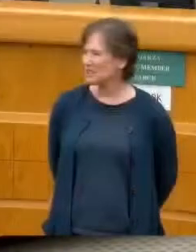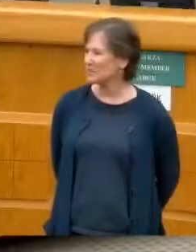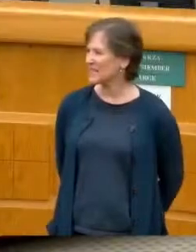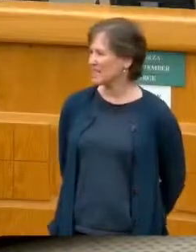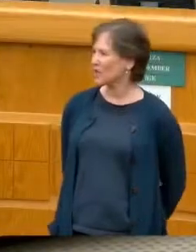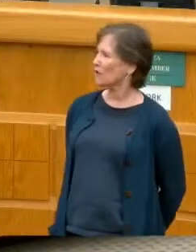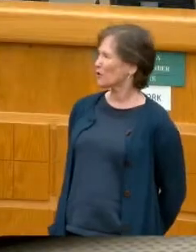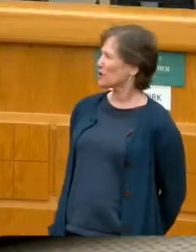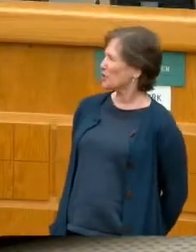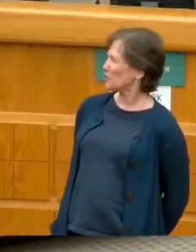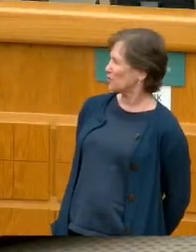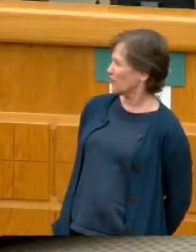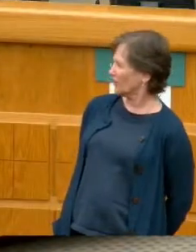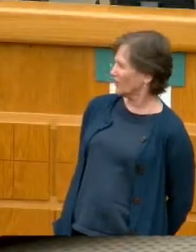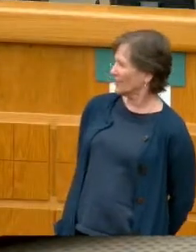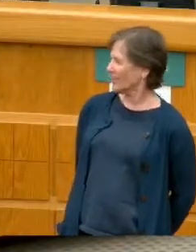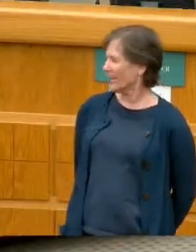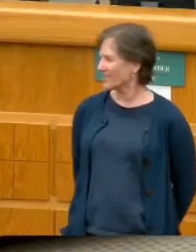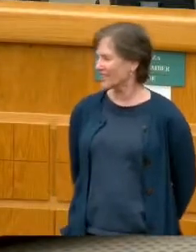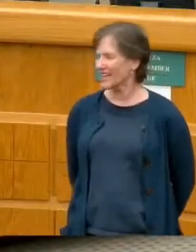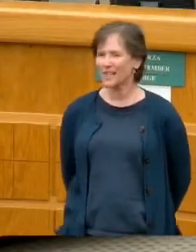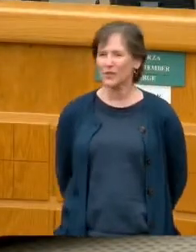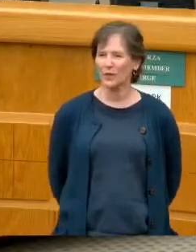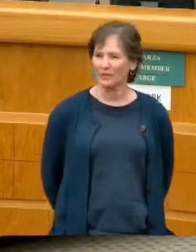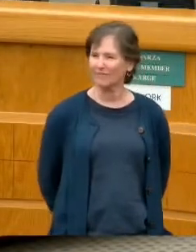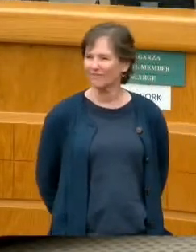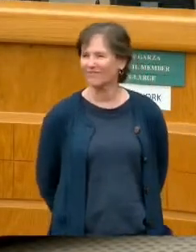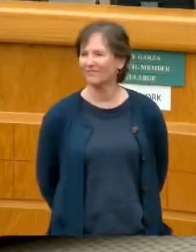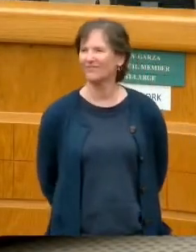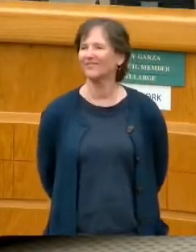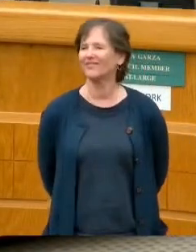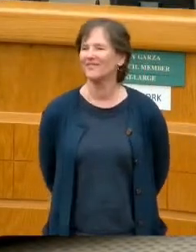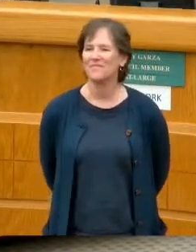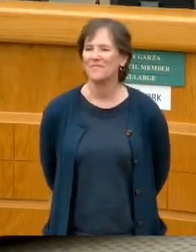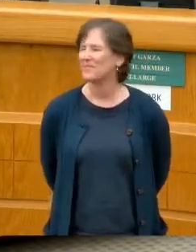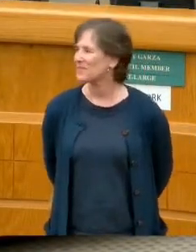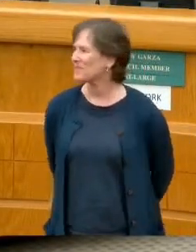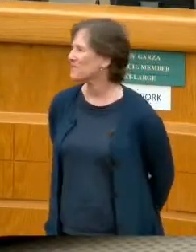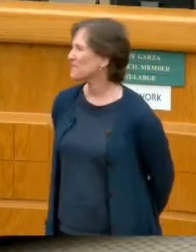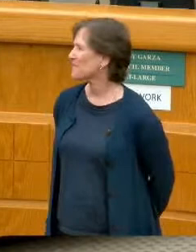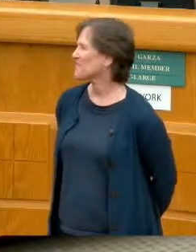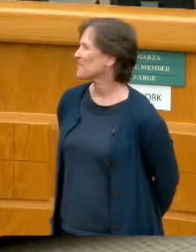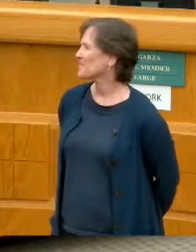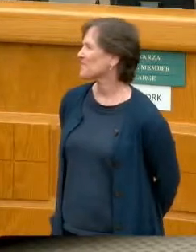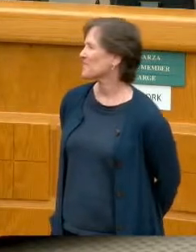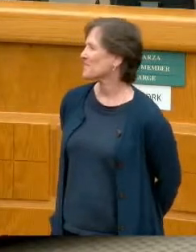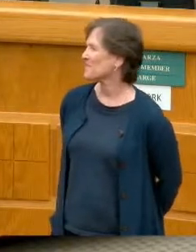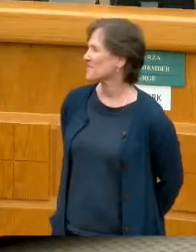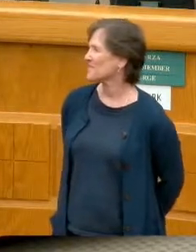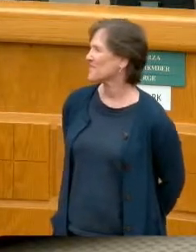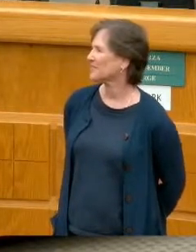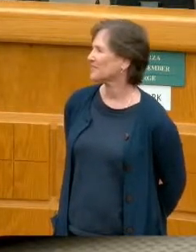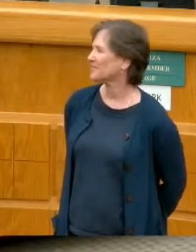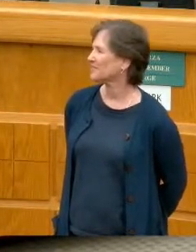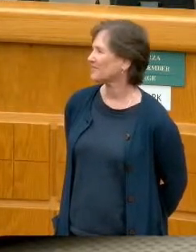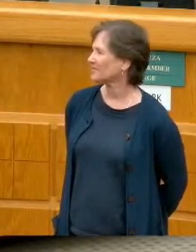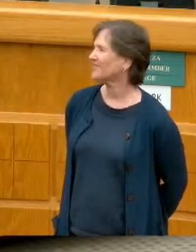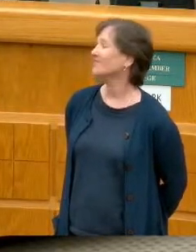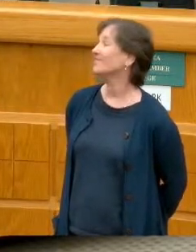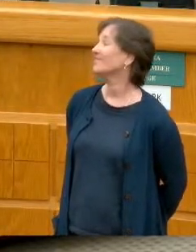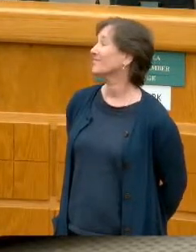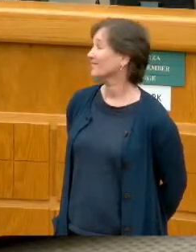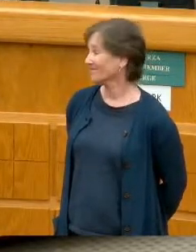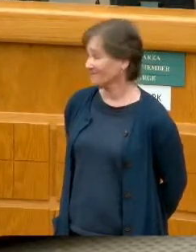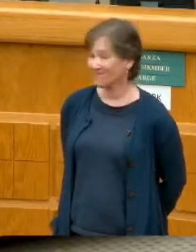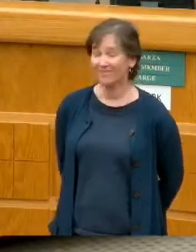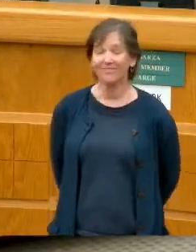That just means it's oversat. Yeah. The next one. Yeah, I knew when my wife said, take out the garbage. The week